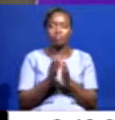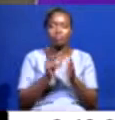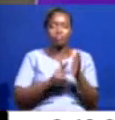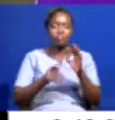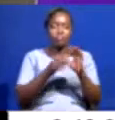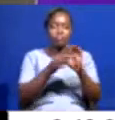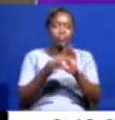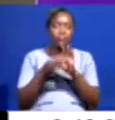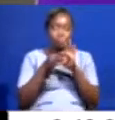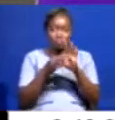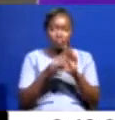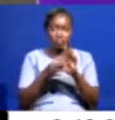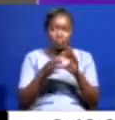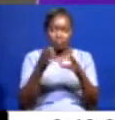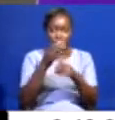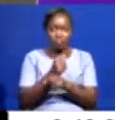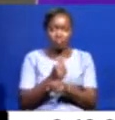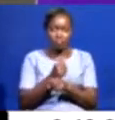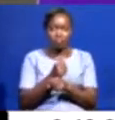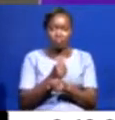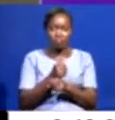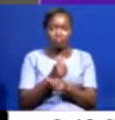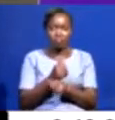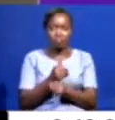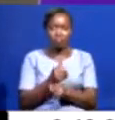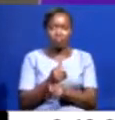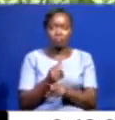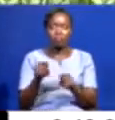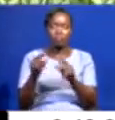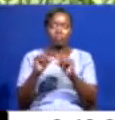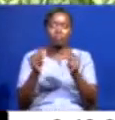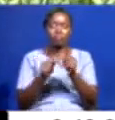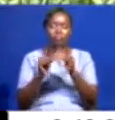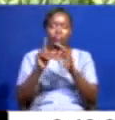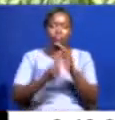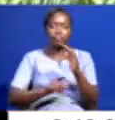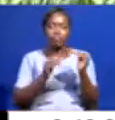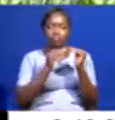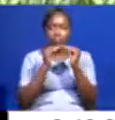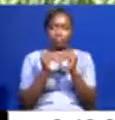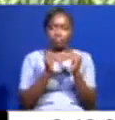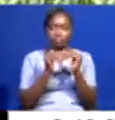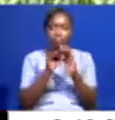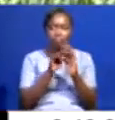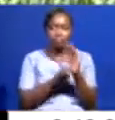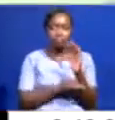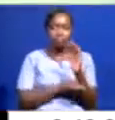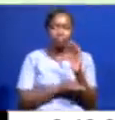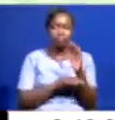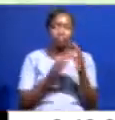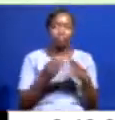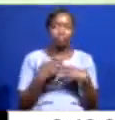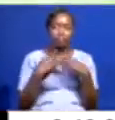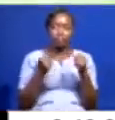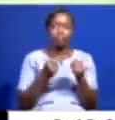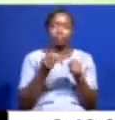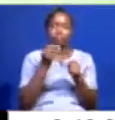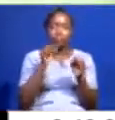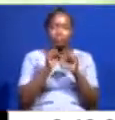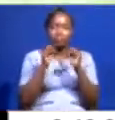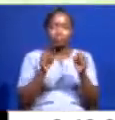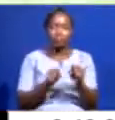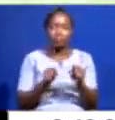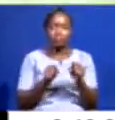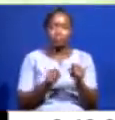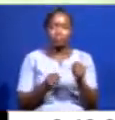cooperatives, associations, and even groups at a lower level. The program seeks to strengthen food systems to